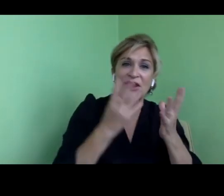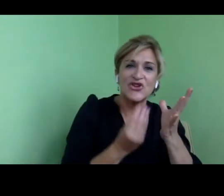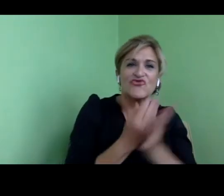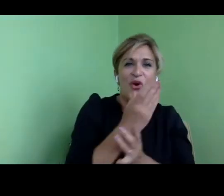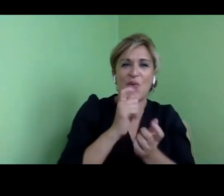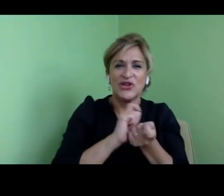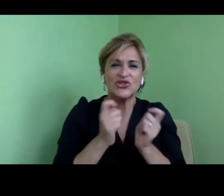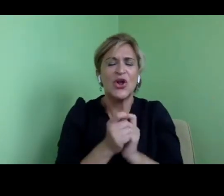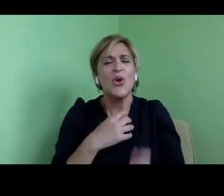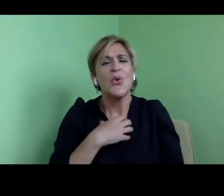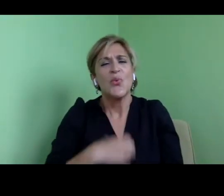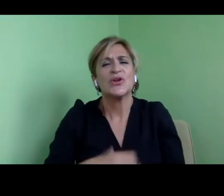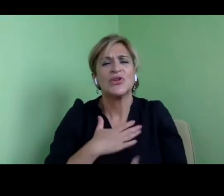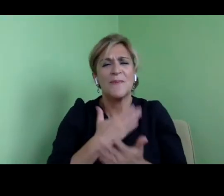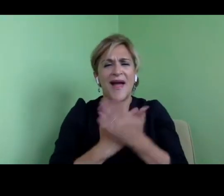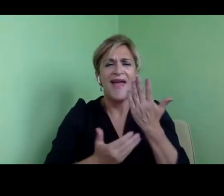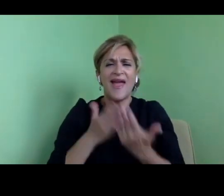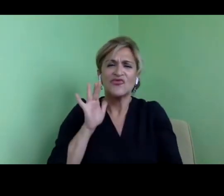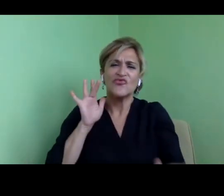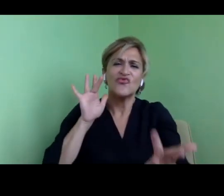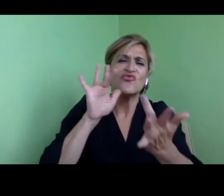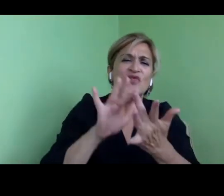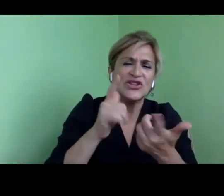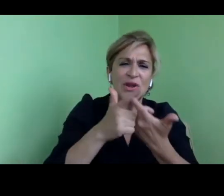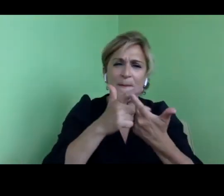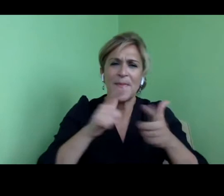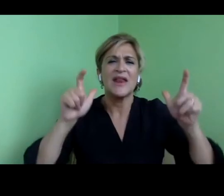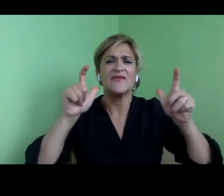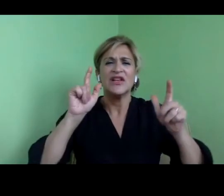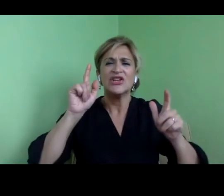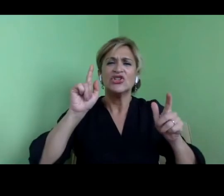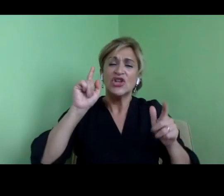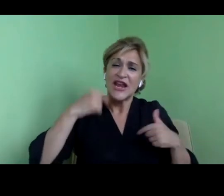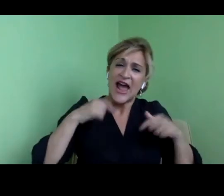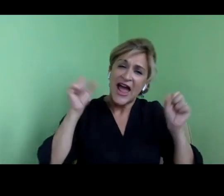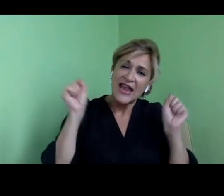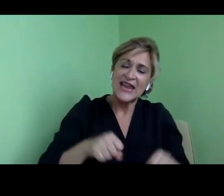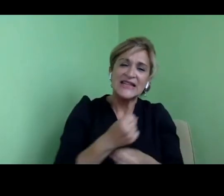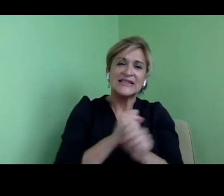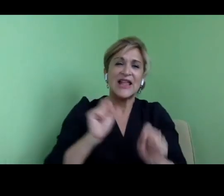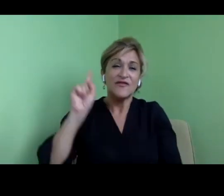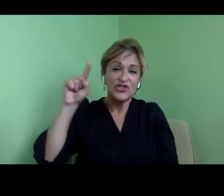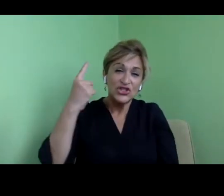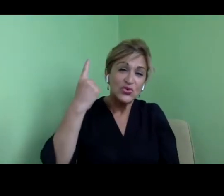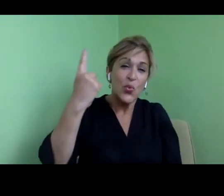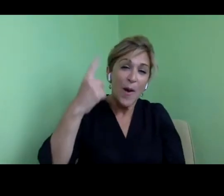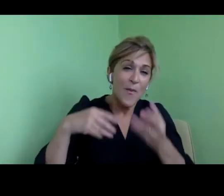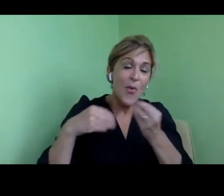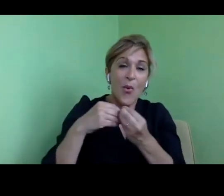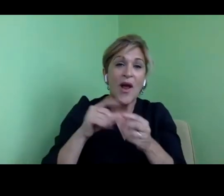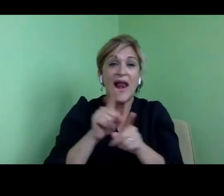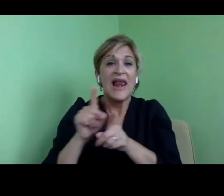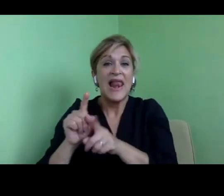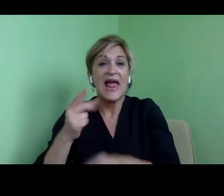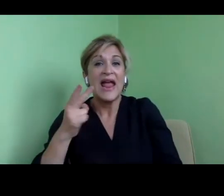my hands could reach and were big enough and I could save. Just one more. Like Harriet Tubman after every